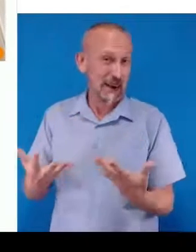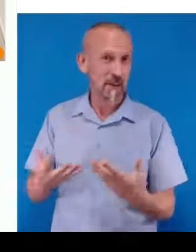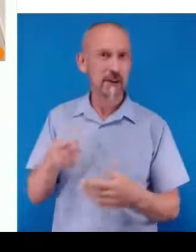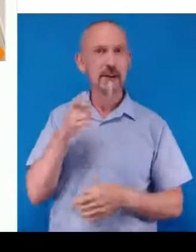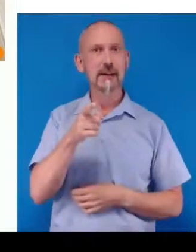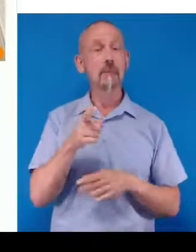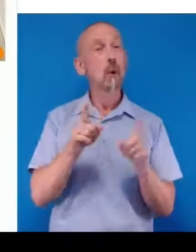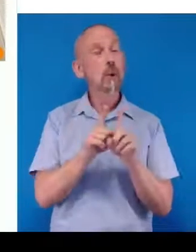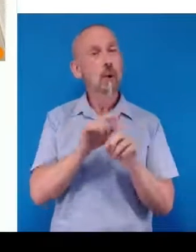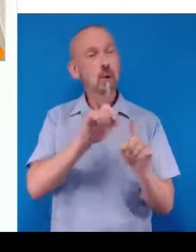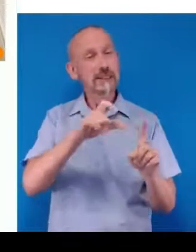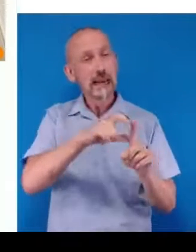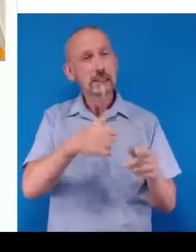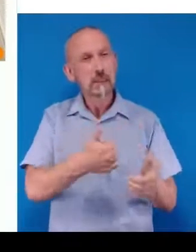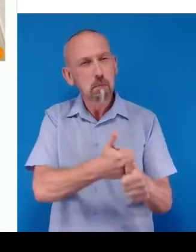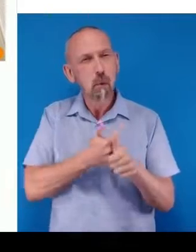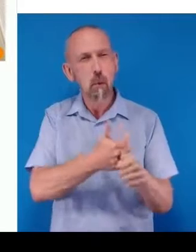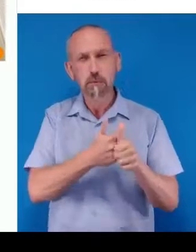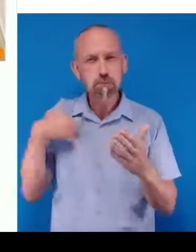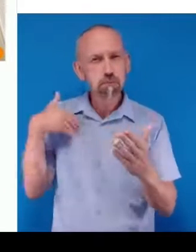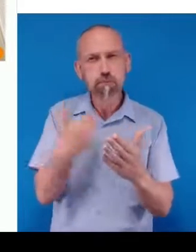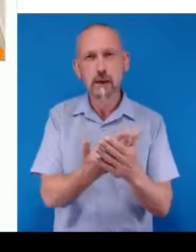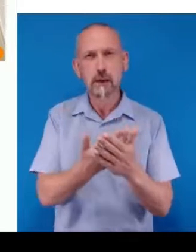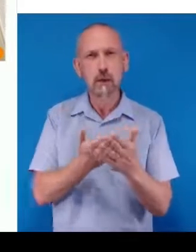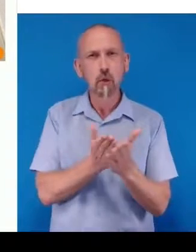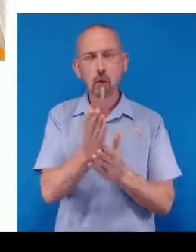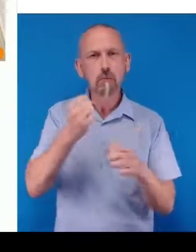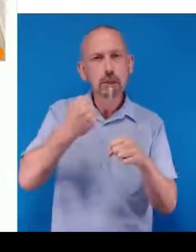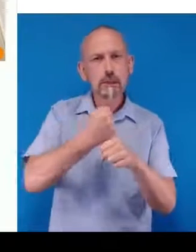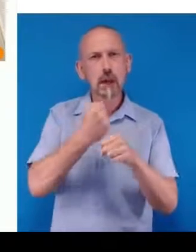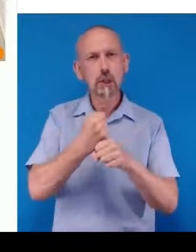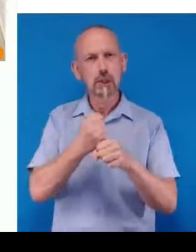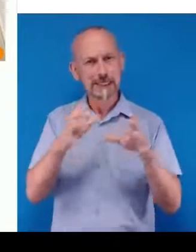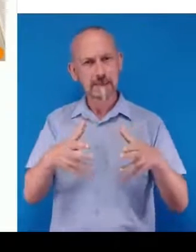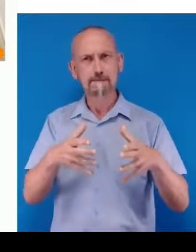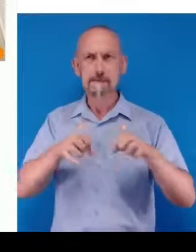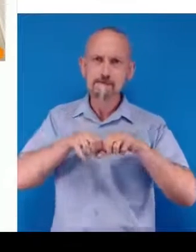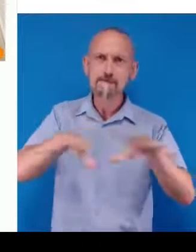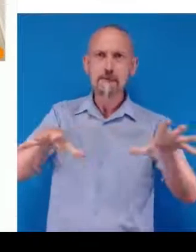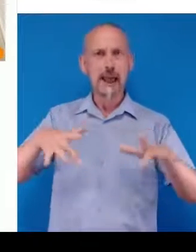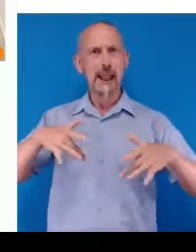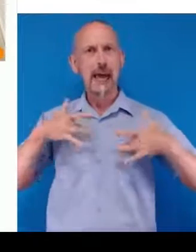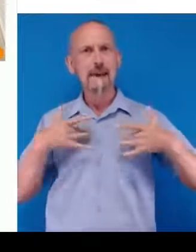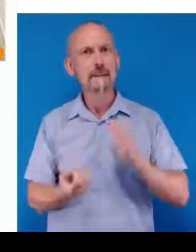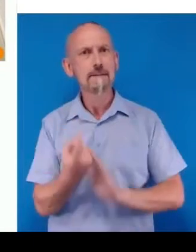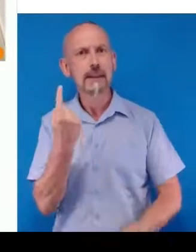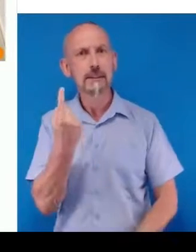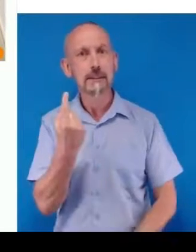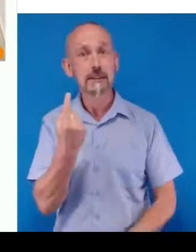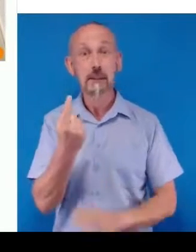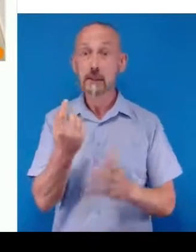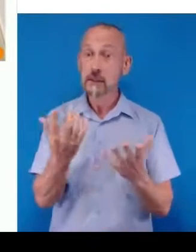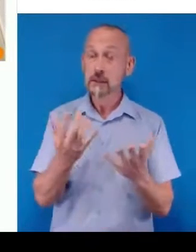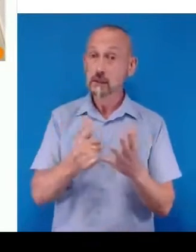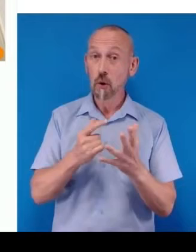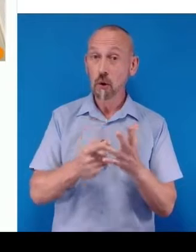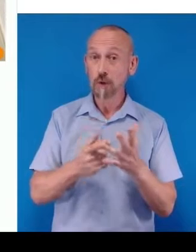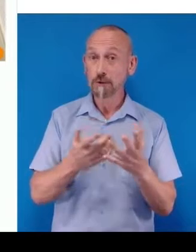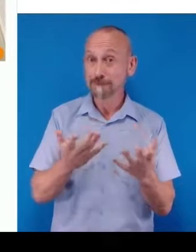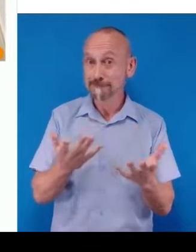events and a production team. So please tell us a little bit more about